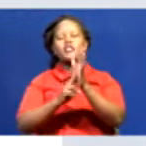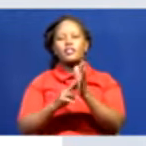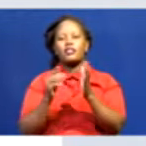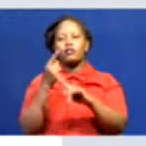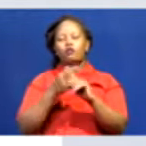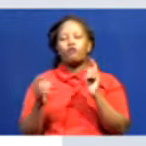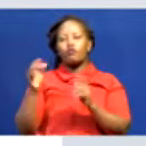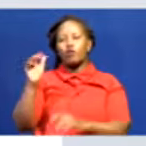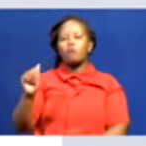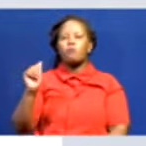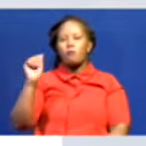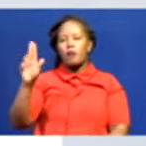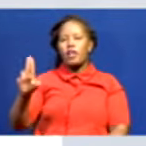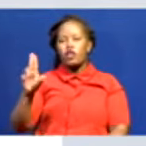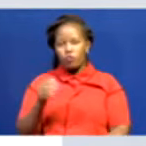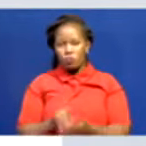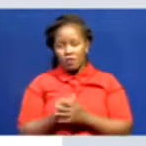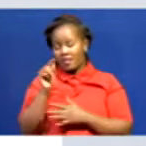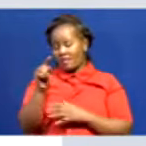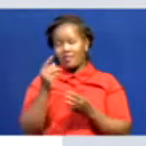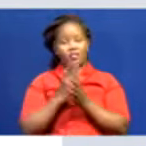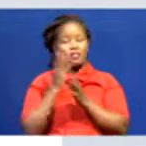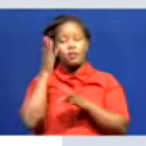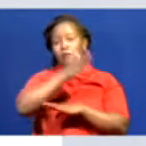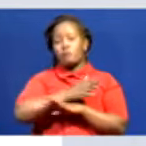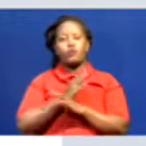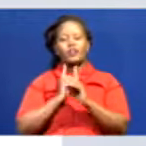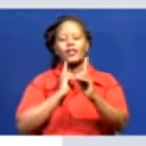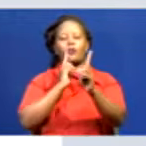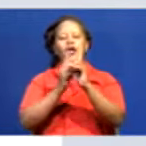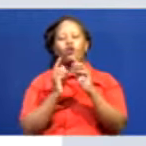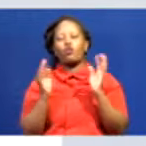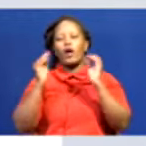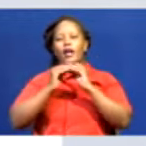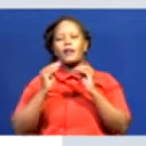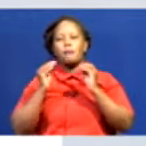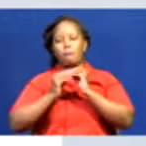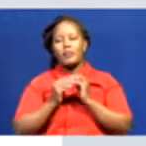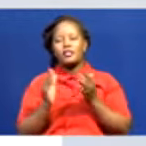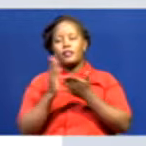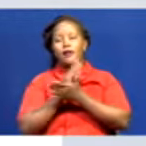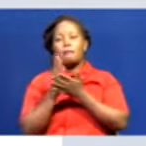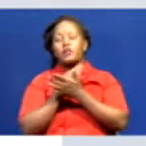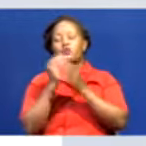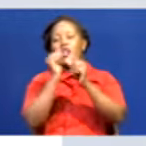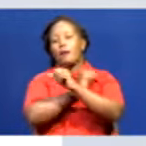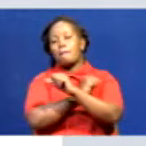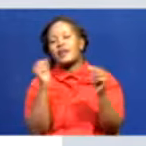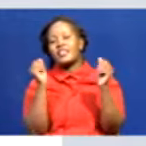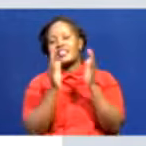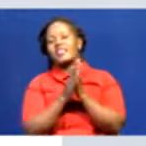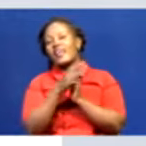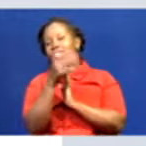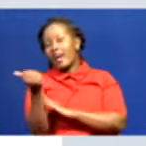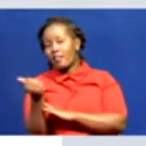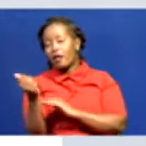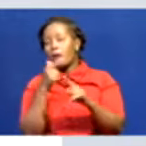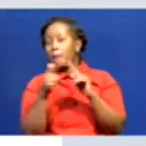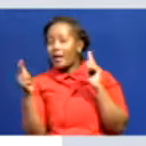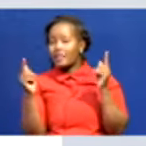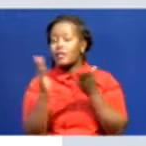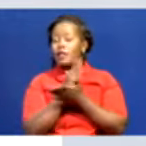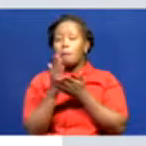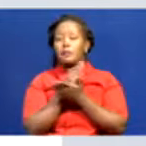such meetings, because that goes beyond a one-on-one meeting or bilateral meeting between a president and a president. It's between Russia and